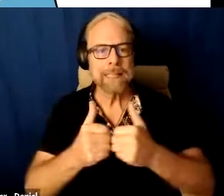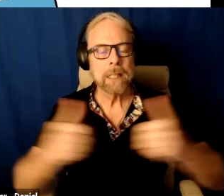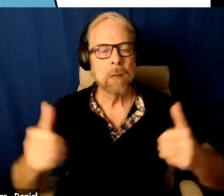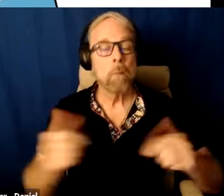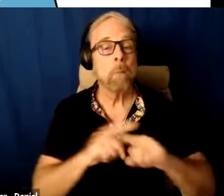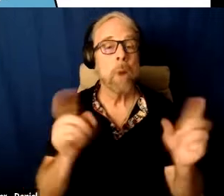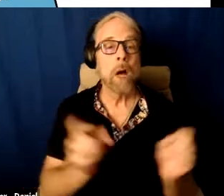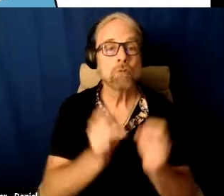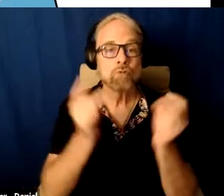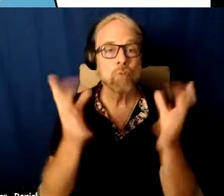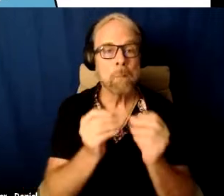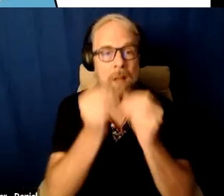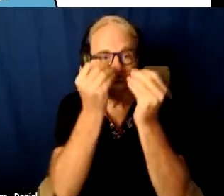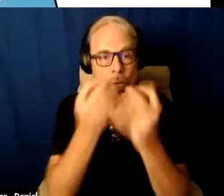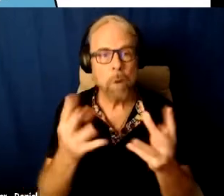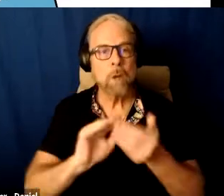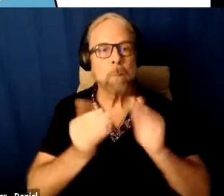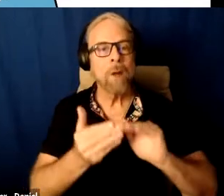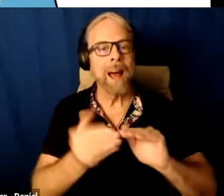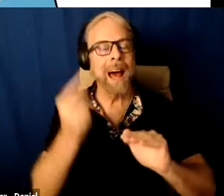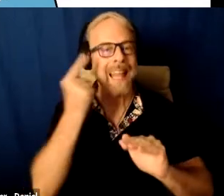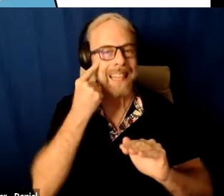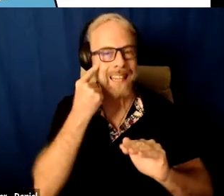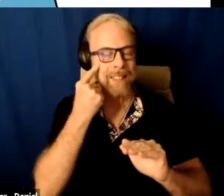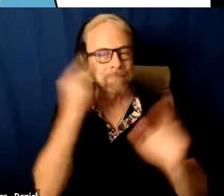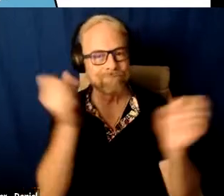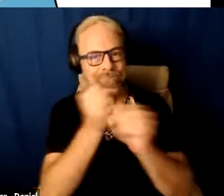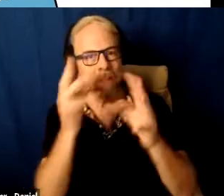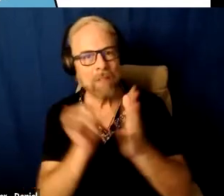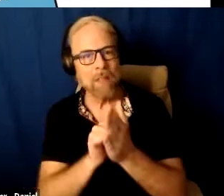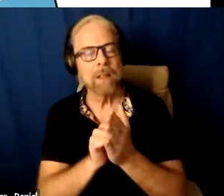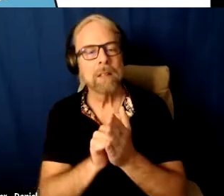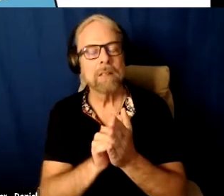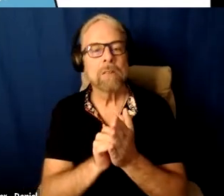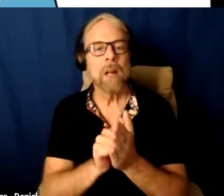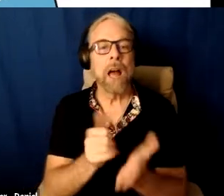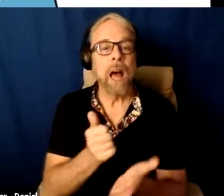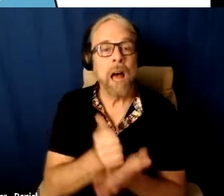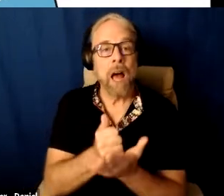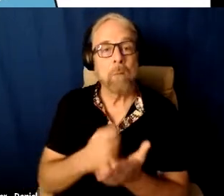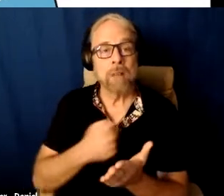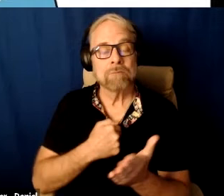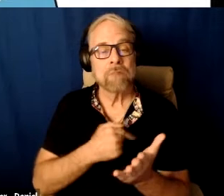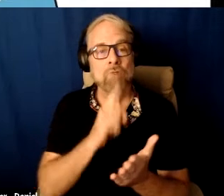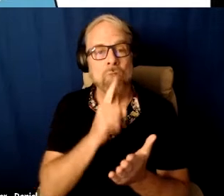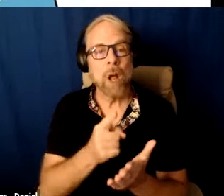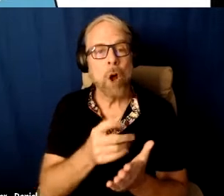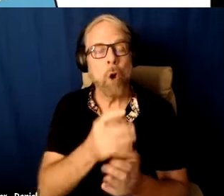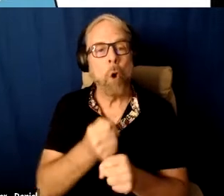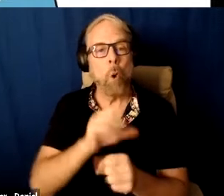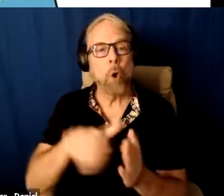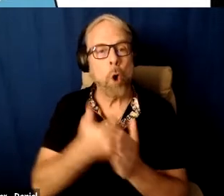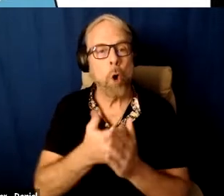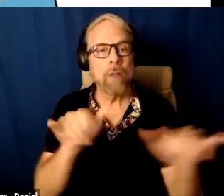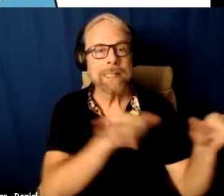community really does, or the way that I think about it, is that it helps us to hold all the systems of care